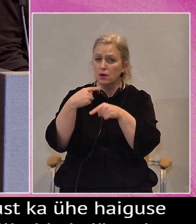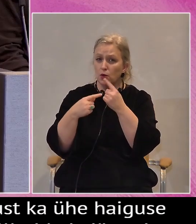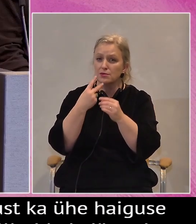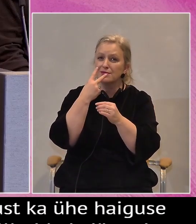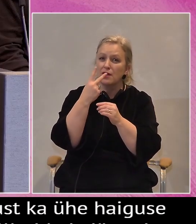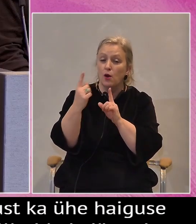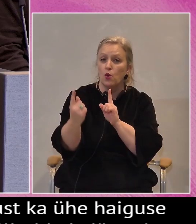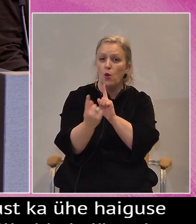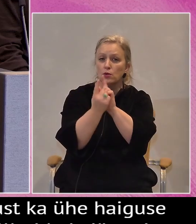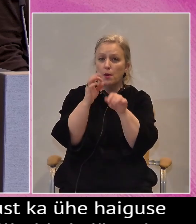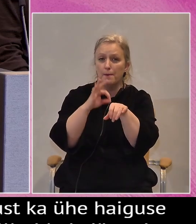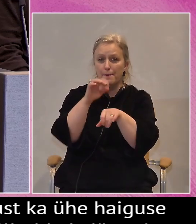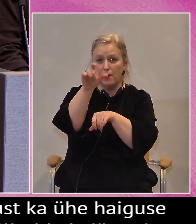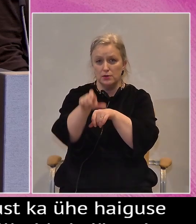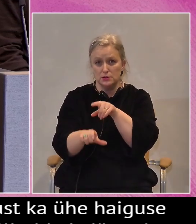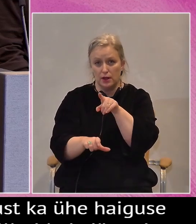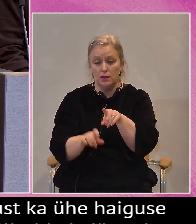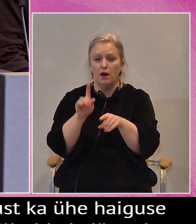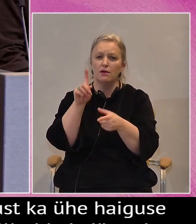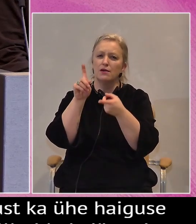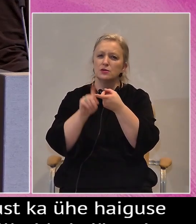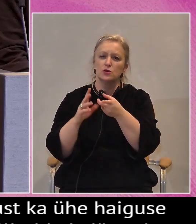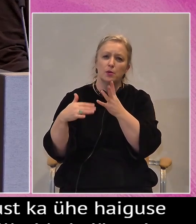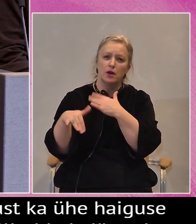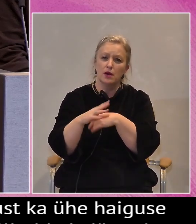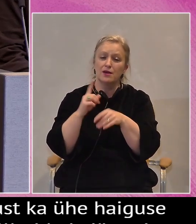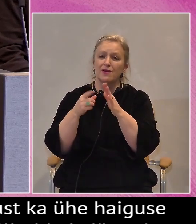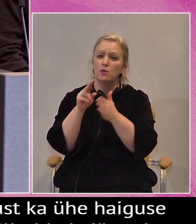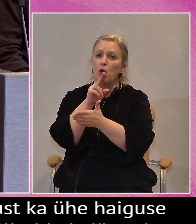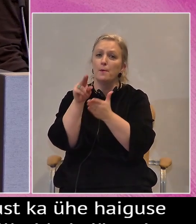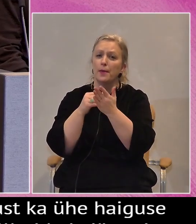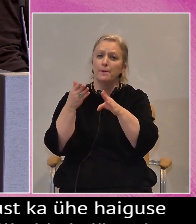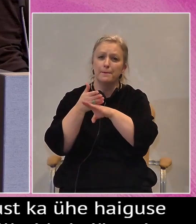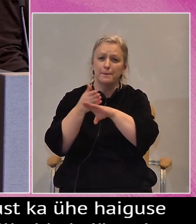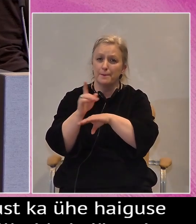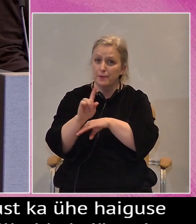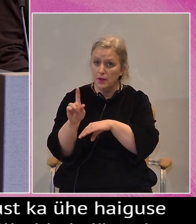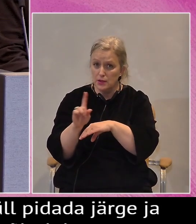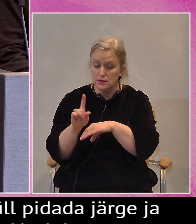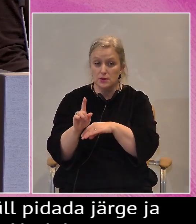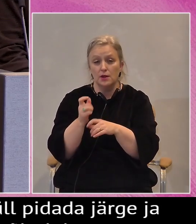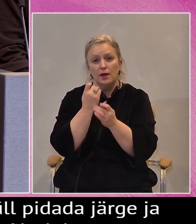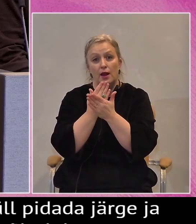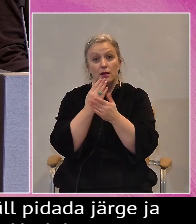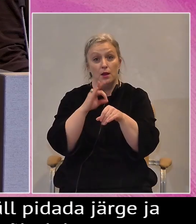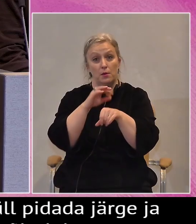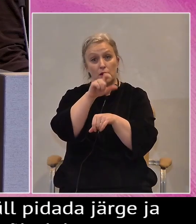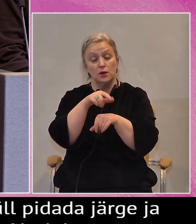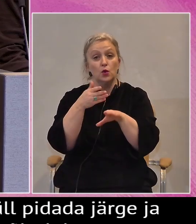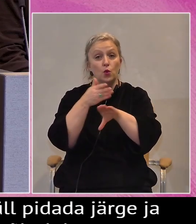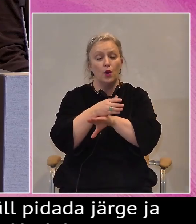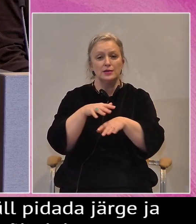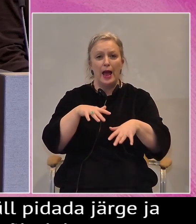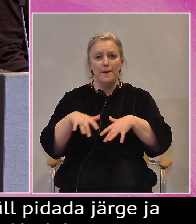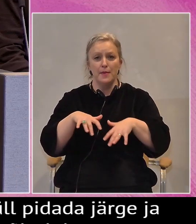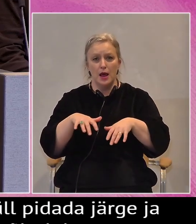the situation and see the patients at least annually, but a lot depends on the new